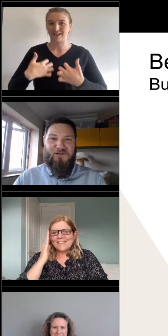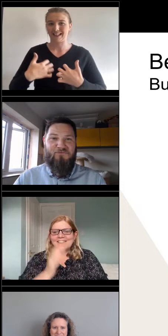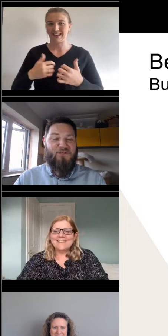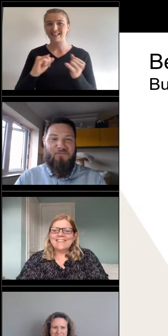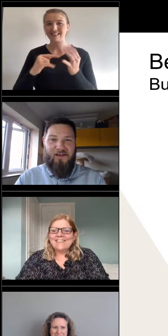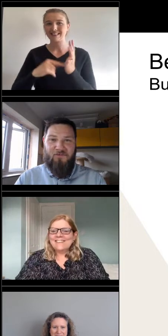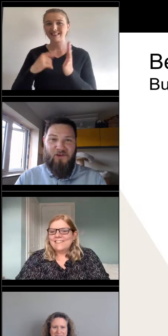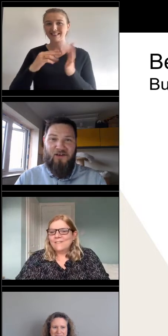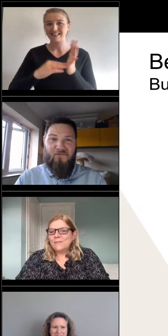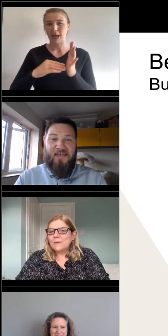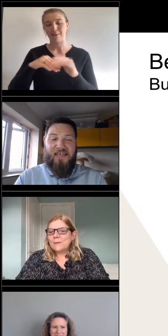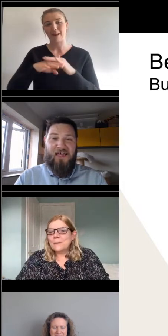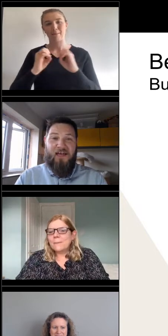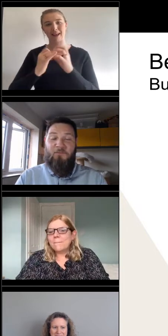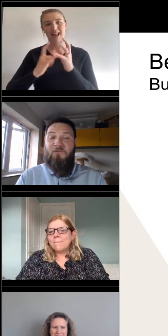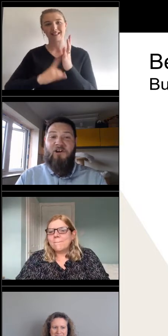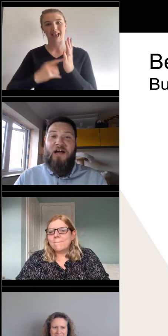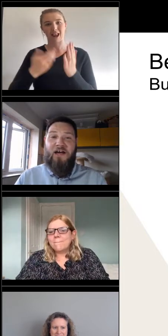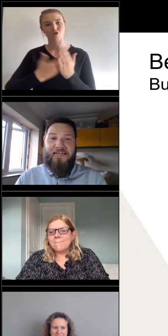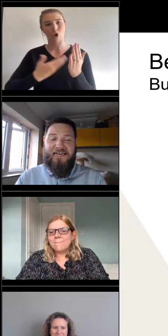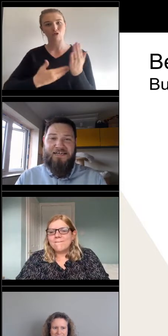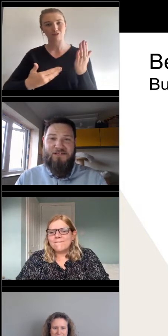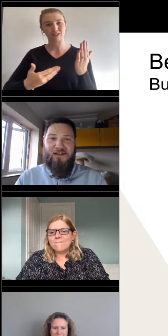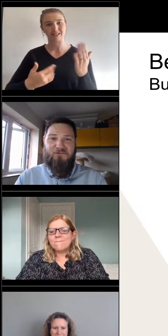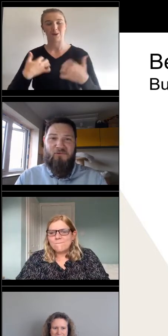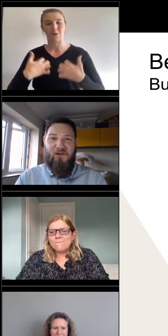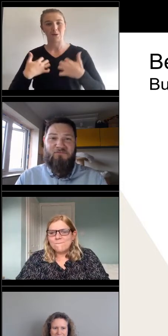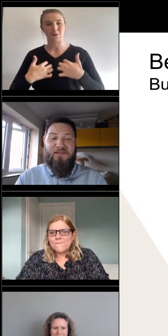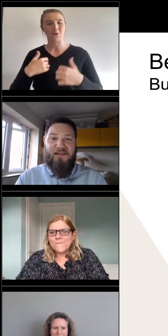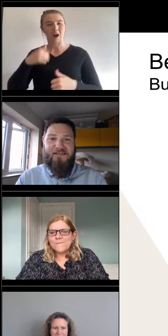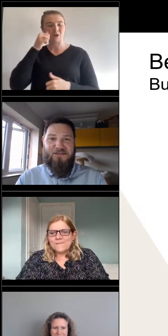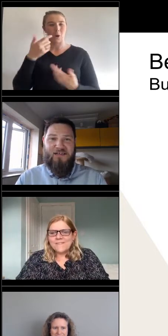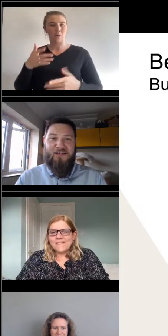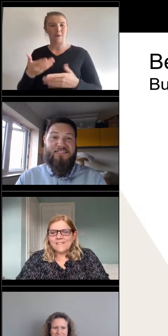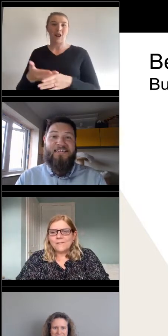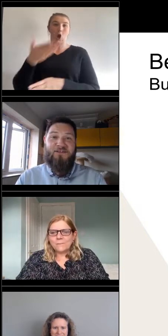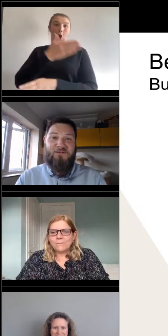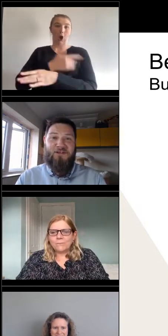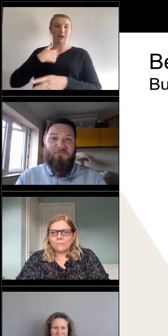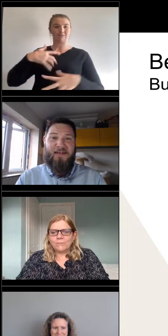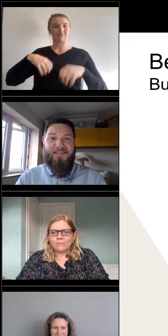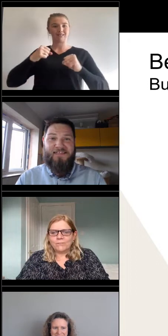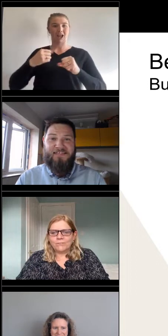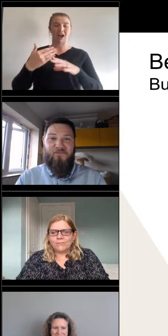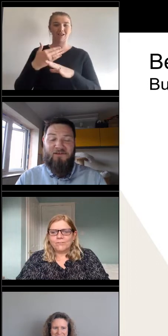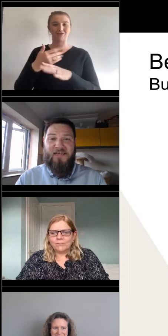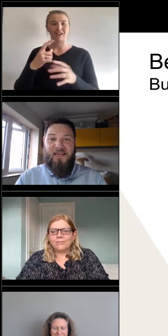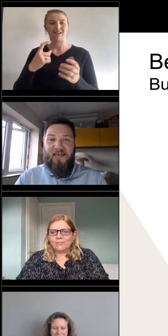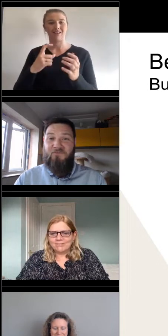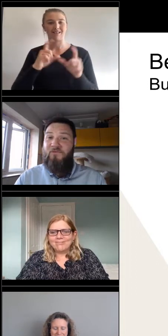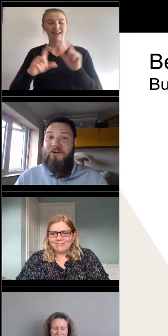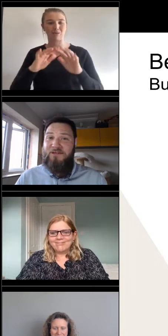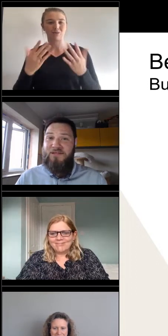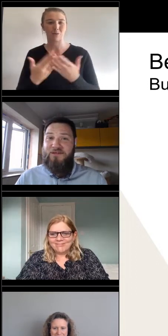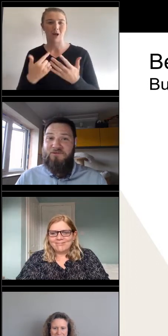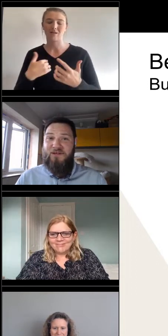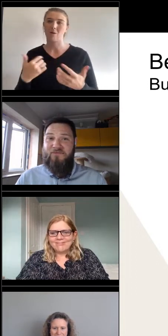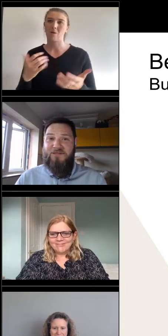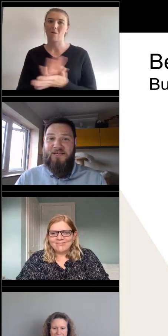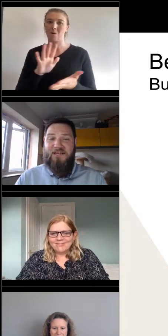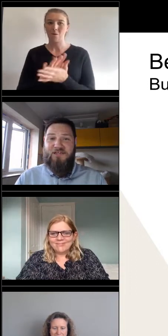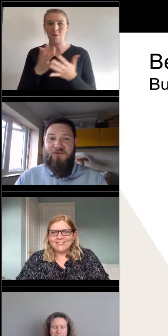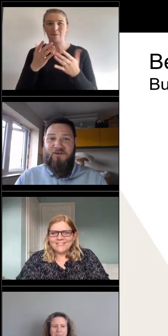BSL glossary, something that we covered in my very early days at Chemistry World. I'm delighted to see it continues to be expanded and developed and provides an